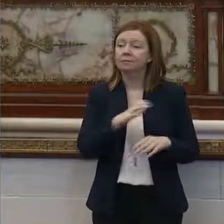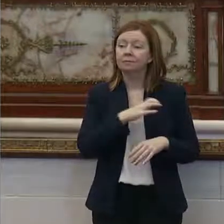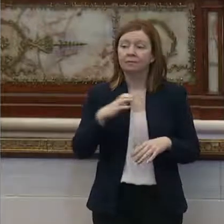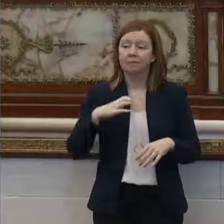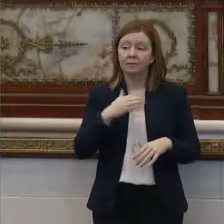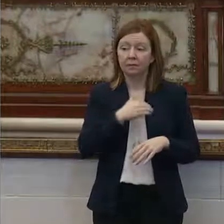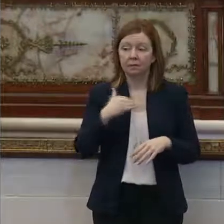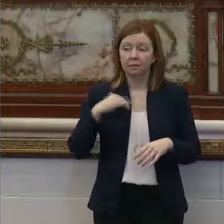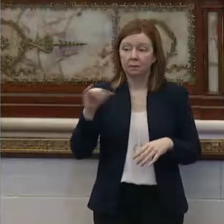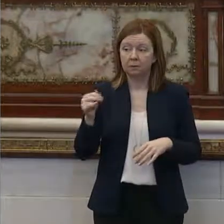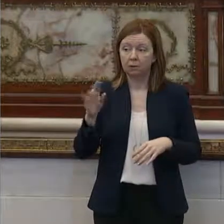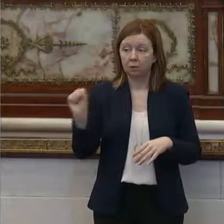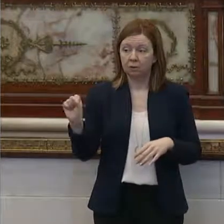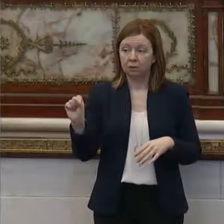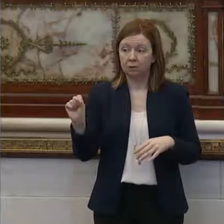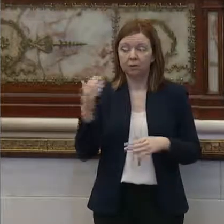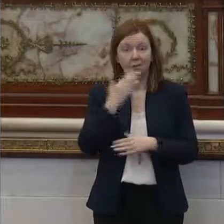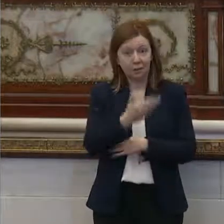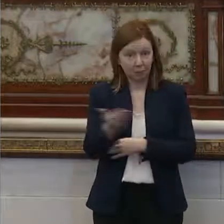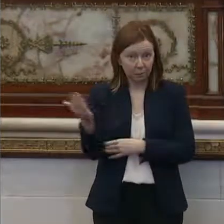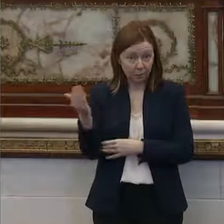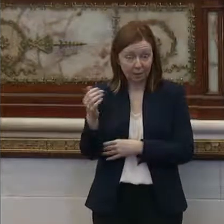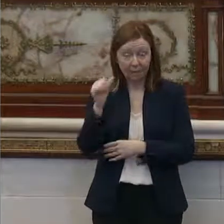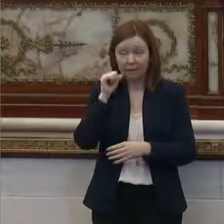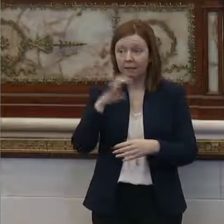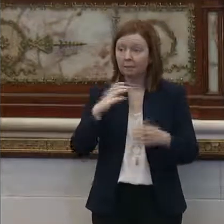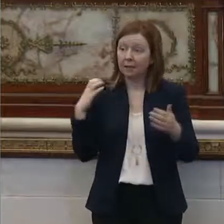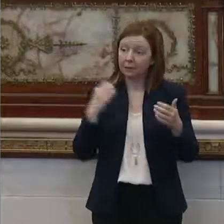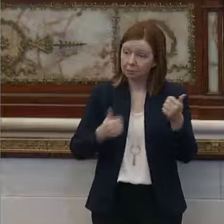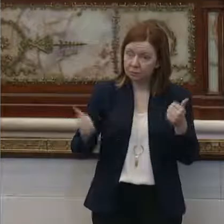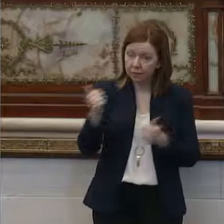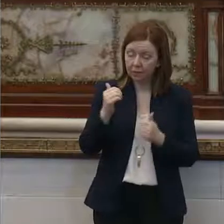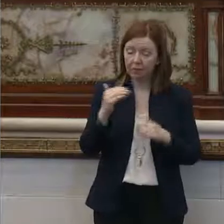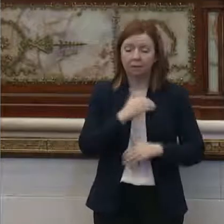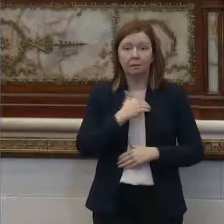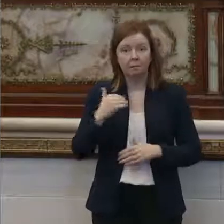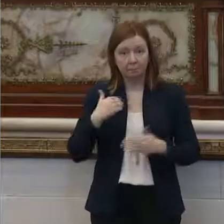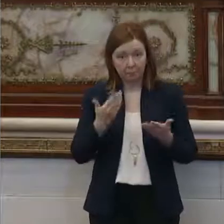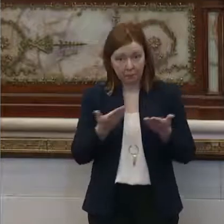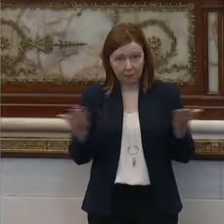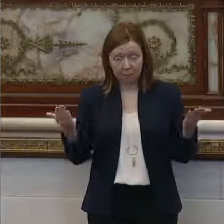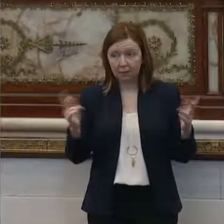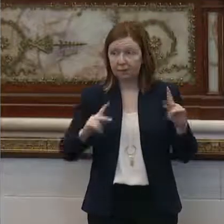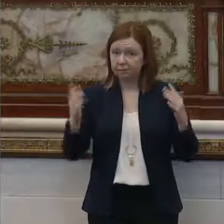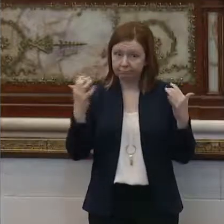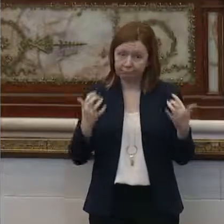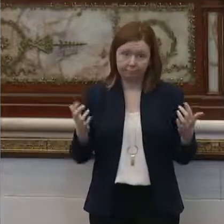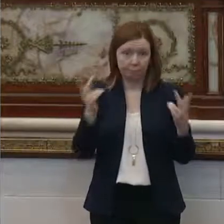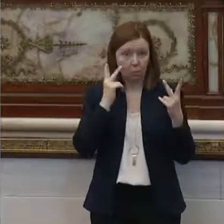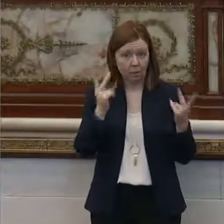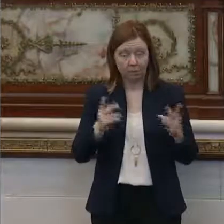Councilmember Jones. Good morning, Madam Chair, members, and viewing audience.